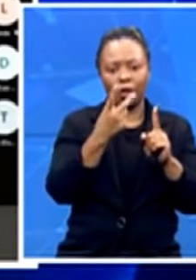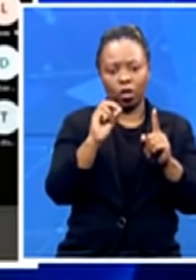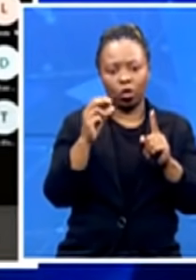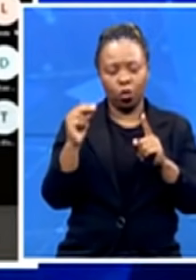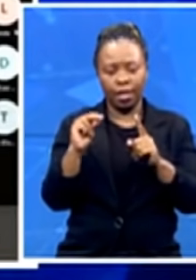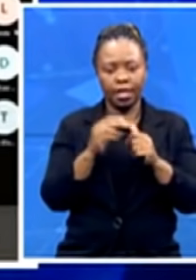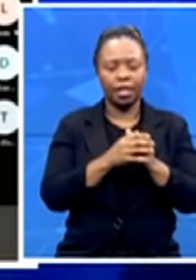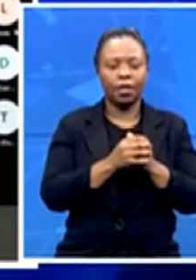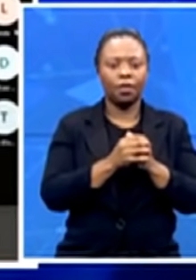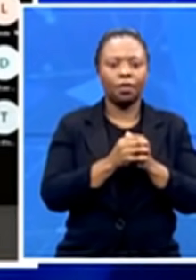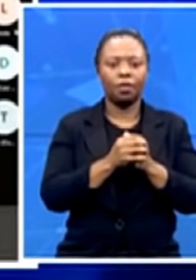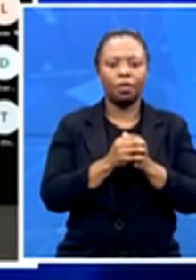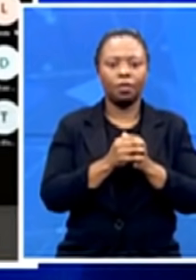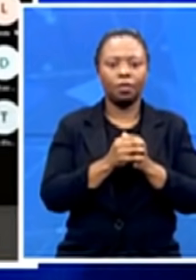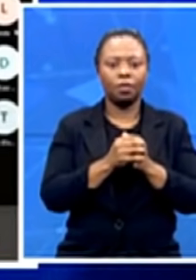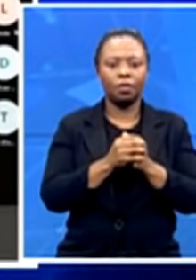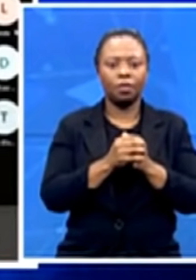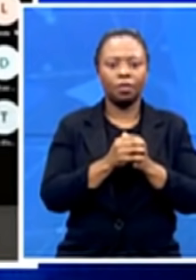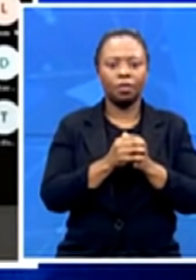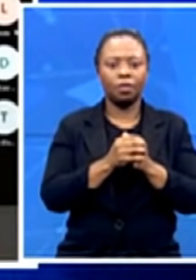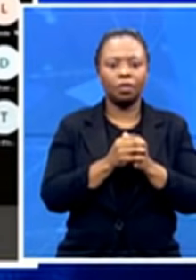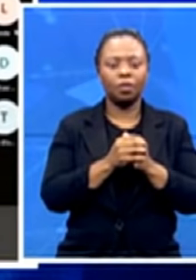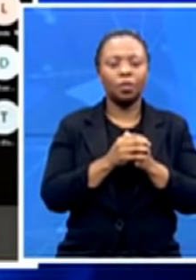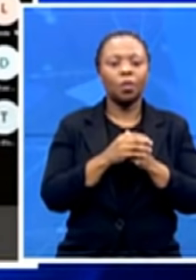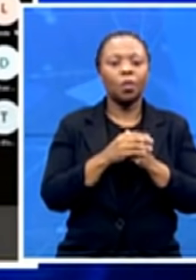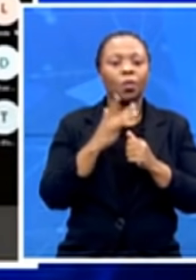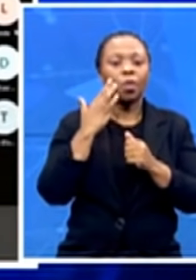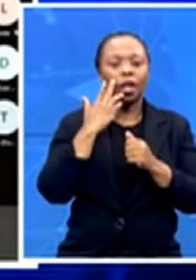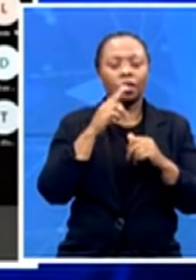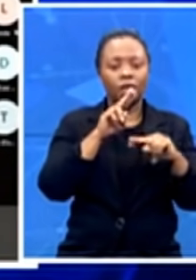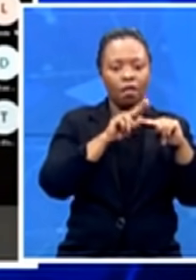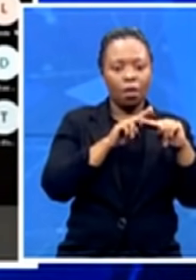In February 2021, at a further meeting of the